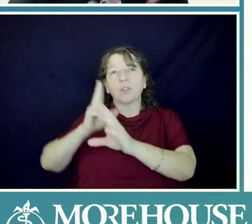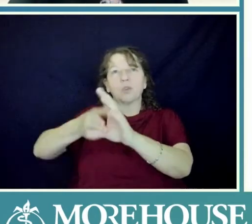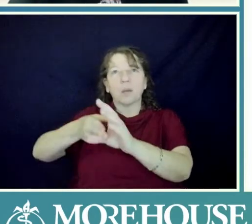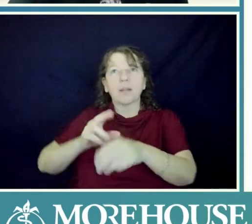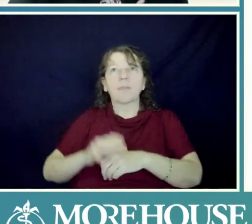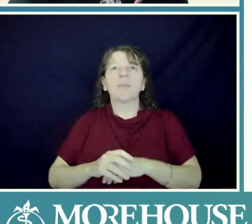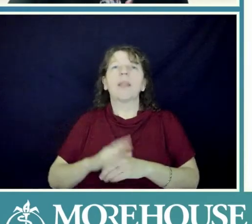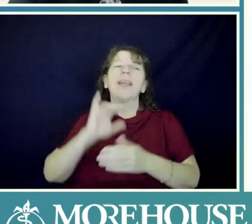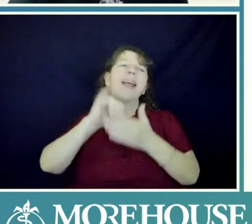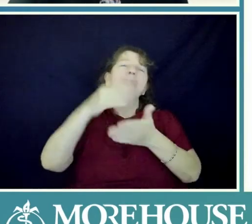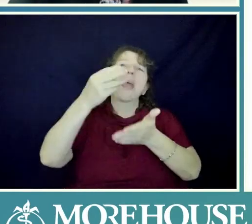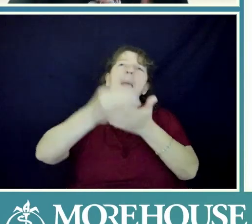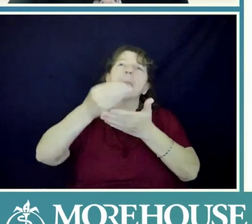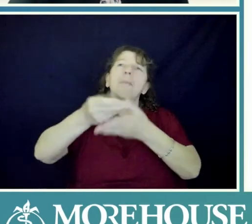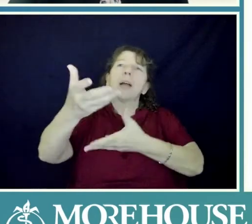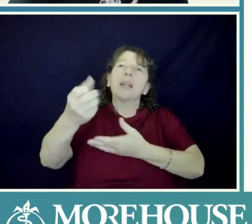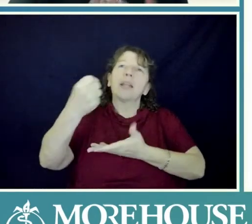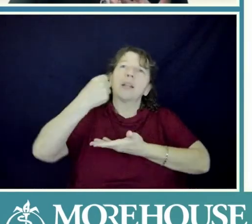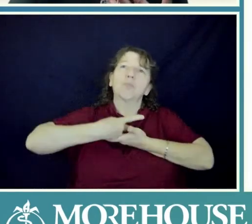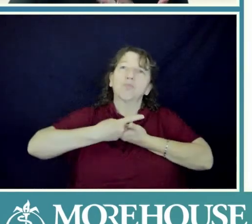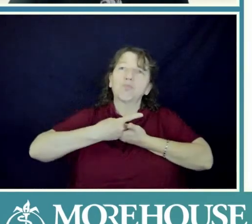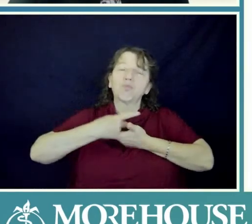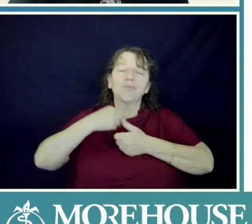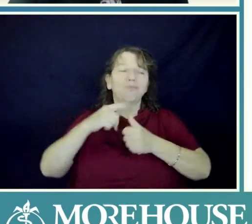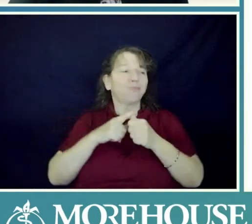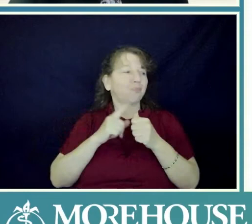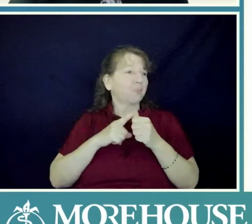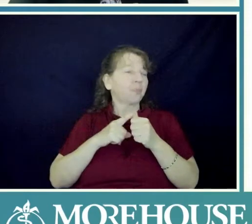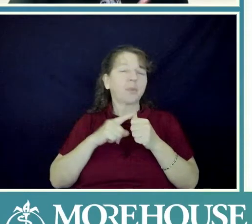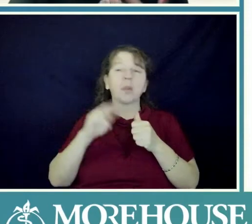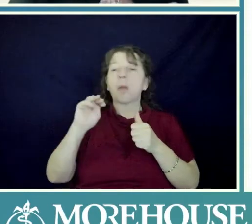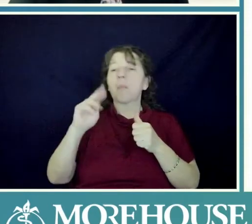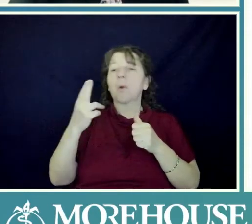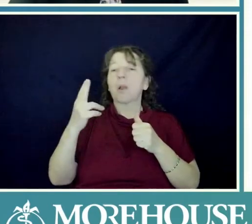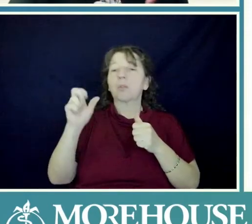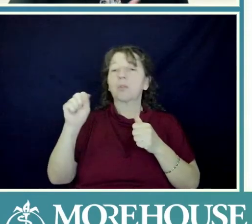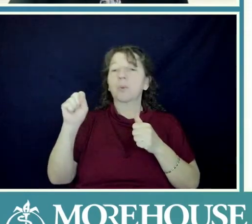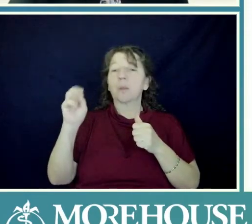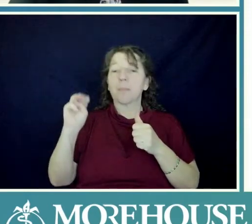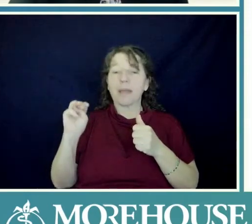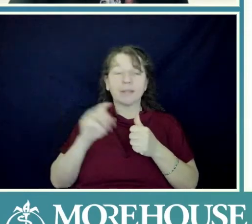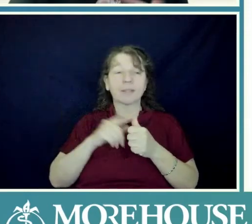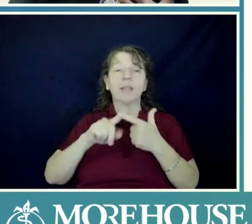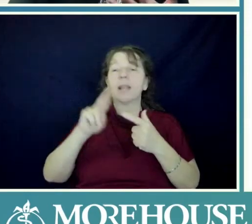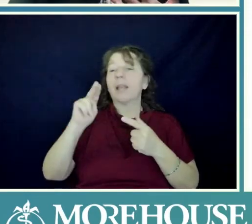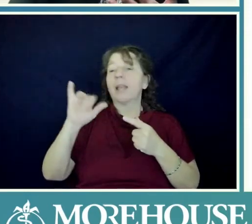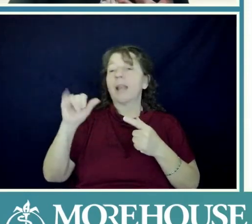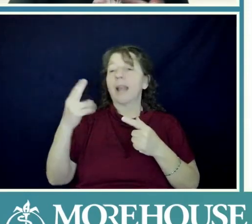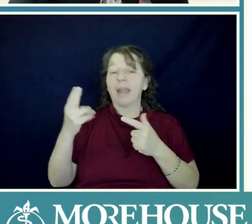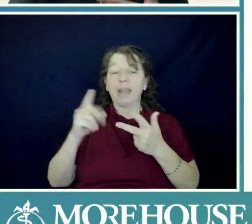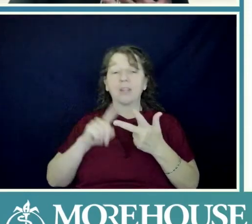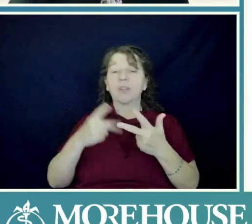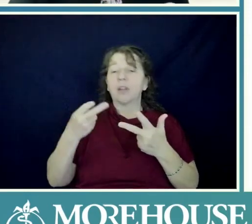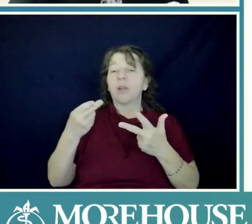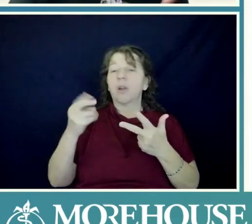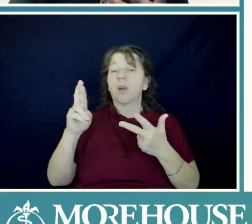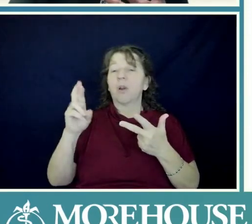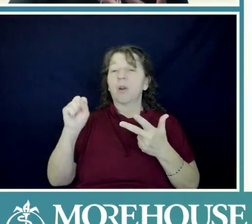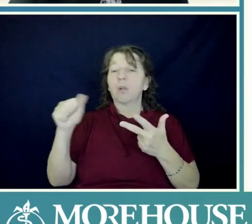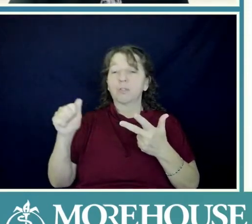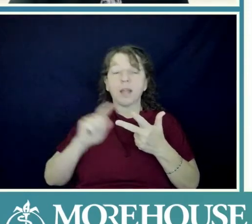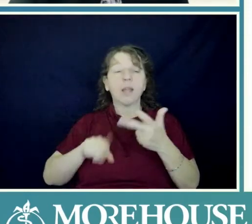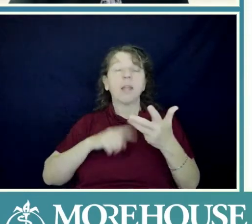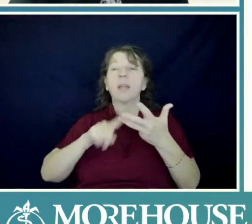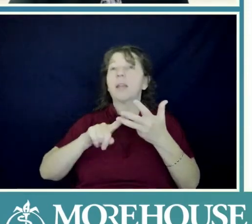from a variety of sources, including Morehouse School of Medicine, NIH, HRSA, private